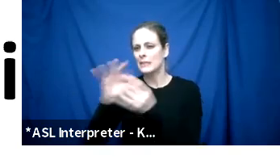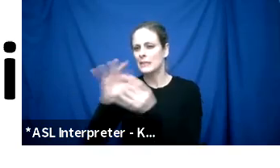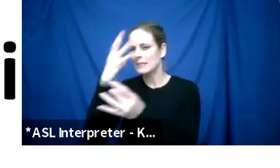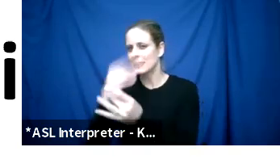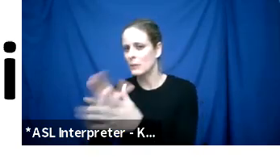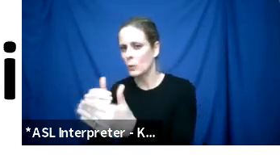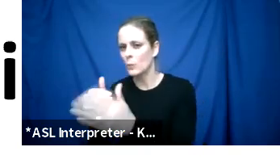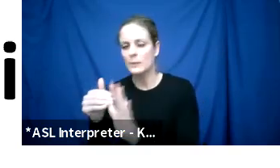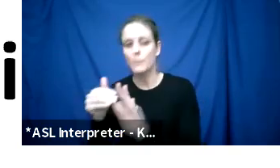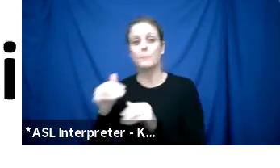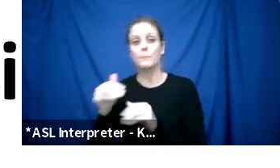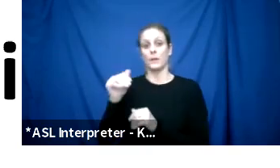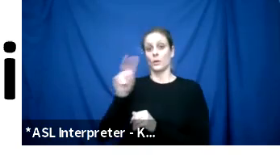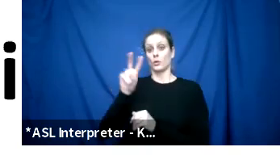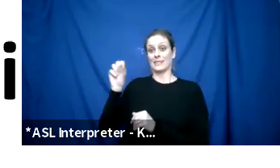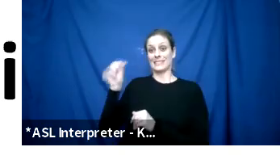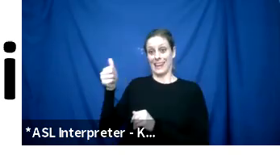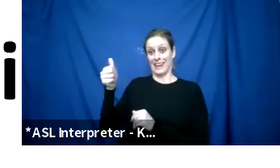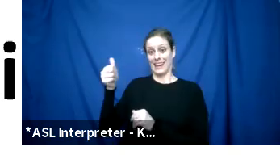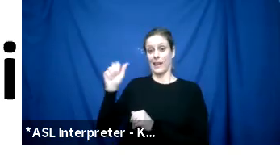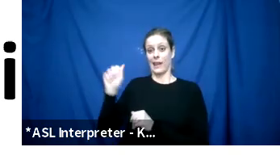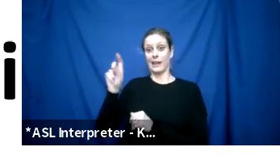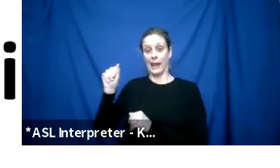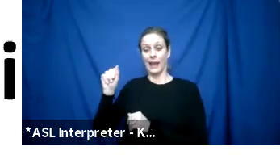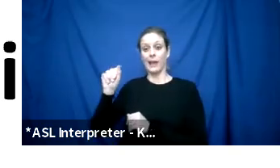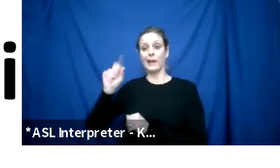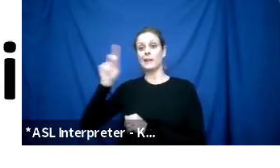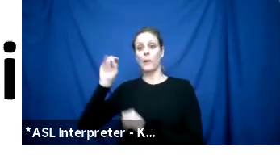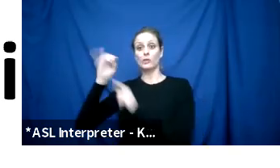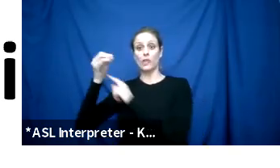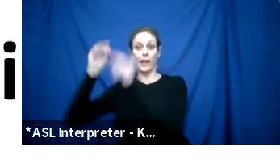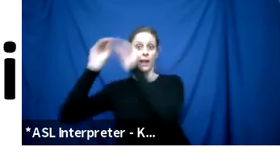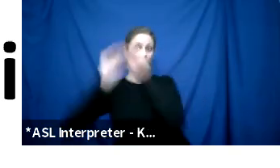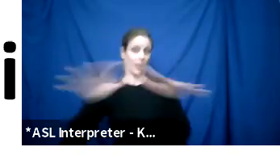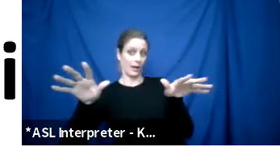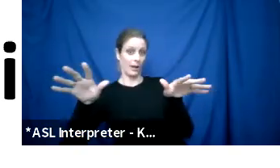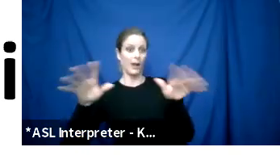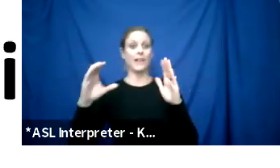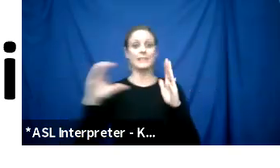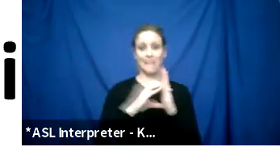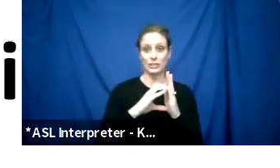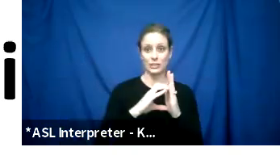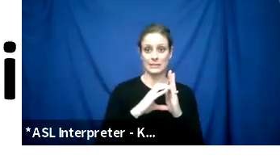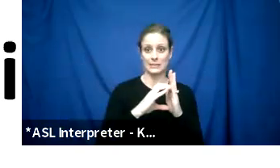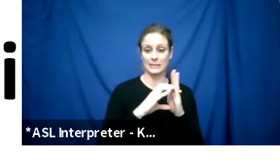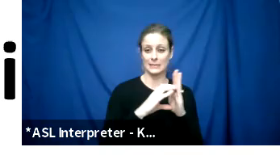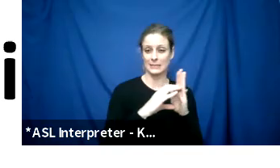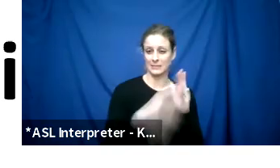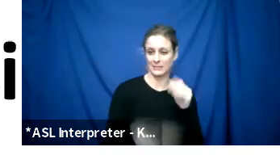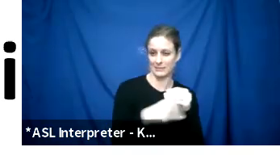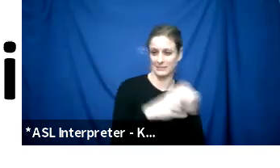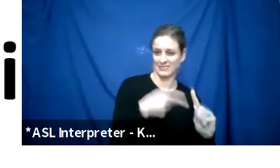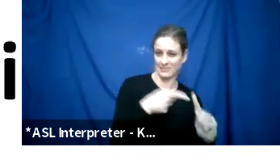ADA standards were issued by the US Department of Justice, sections were included in the final document requiring